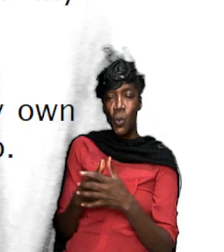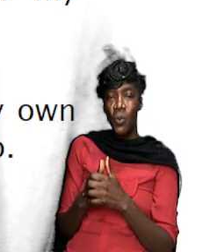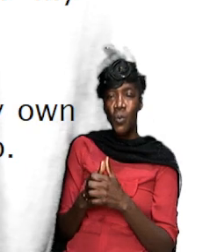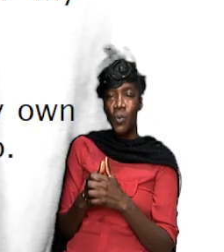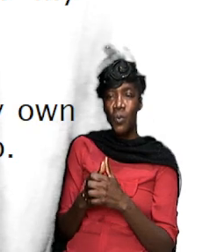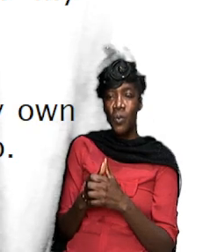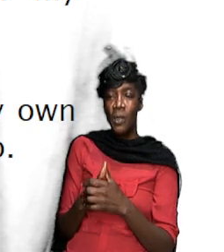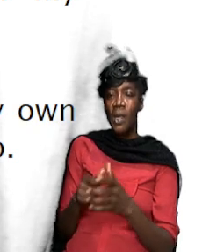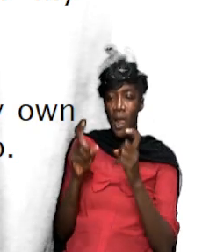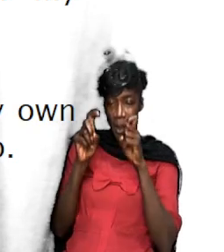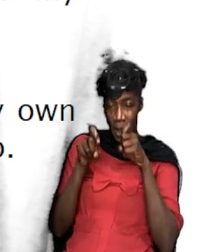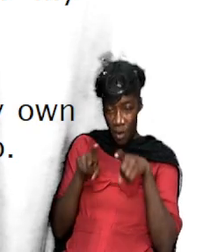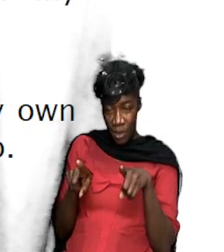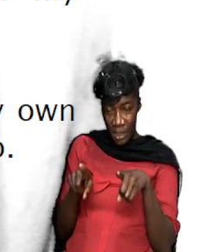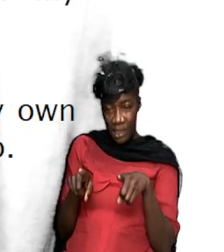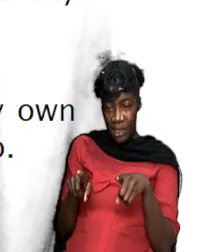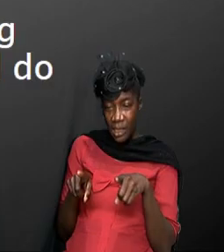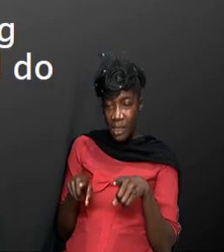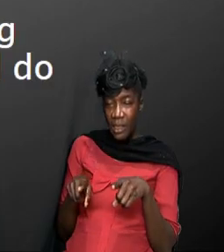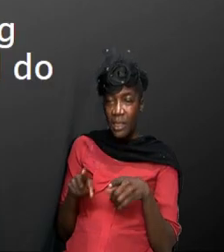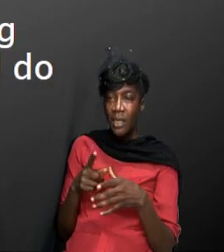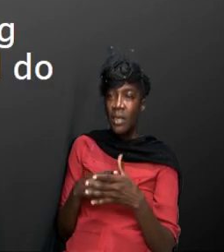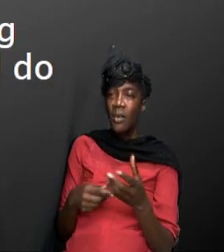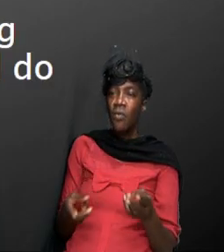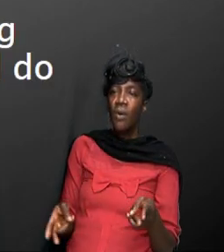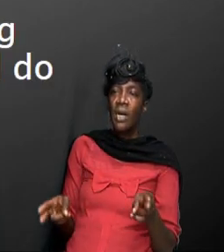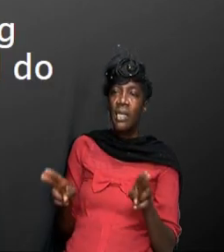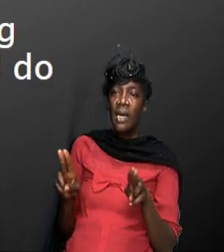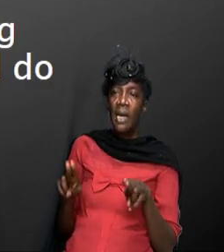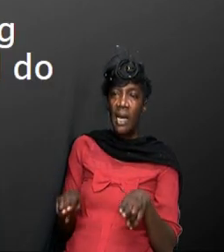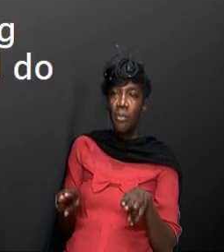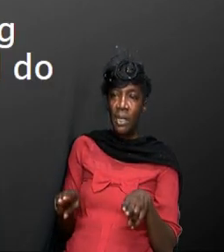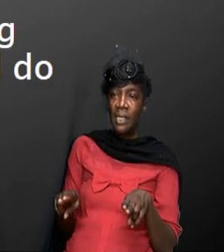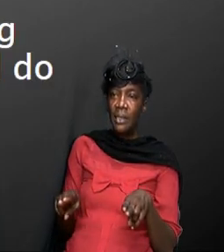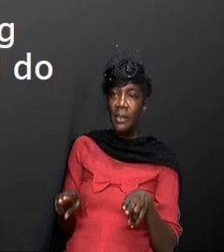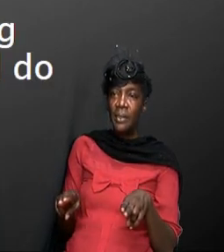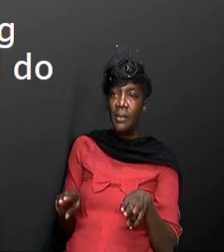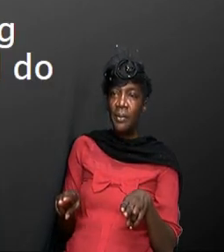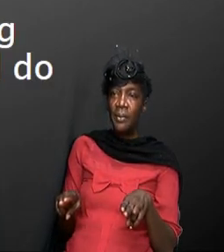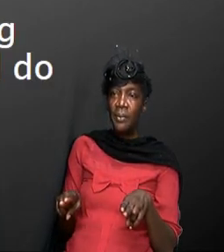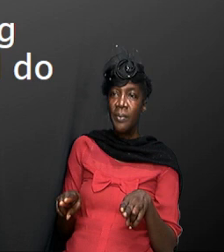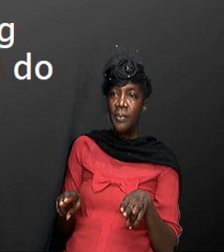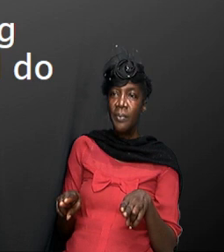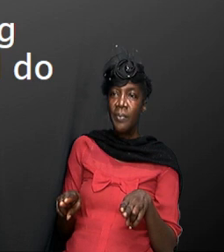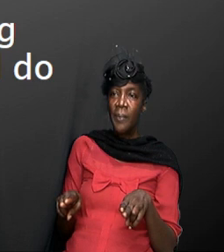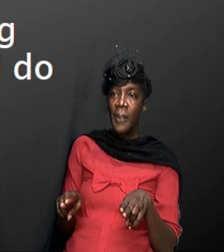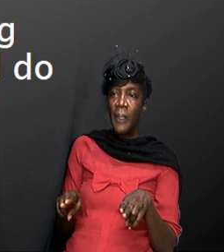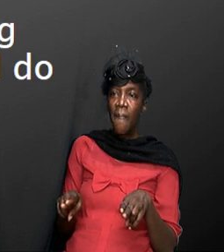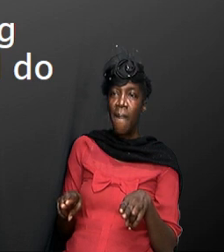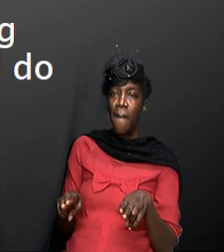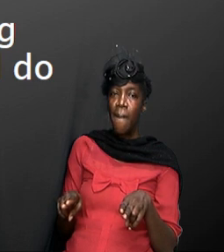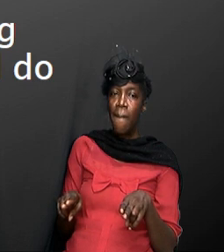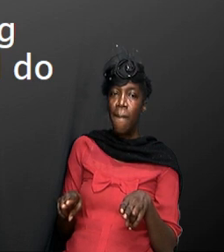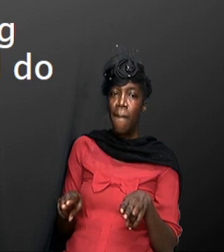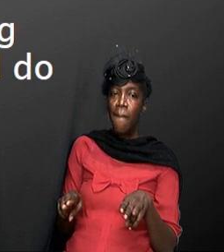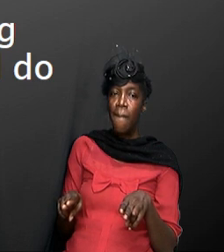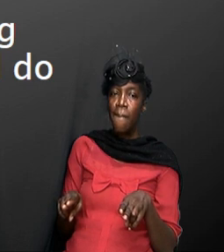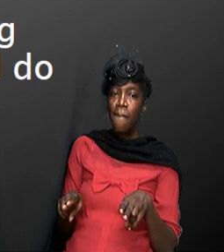So the question, the real question is, what happened in their life so that King Saul was rejected? And